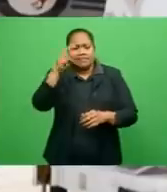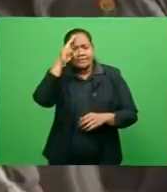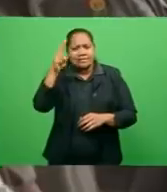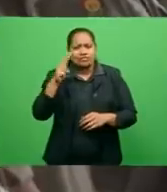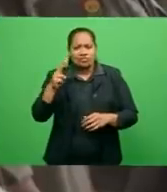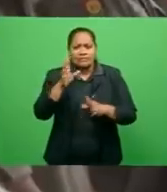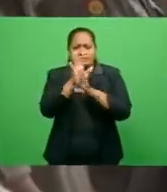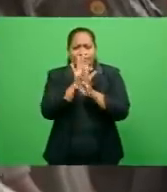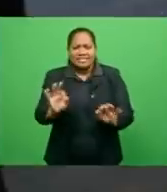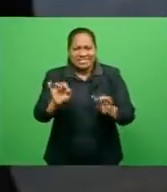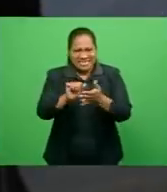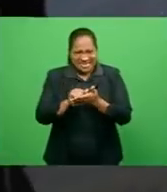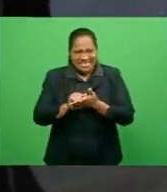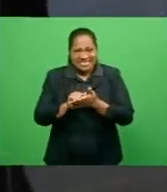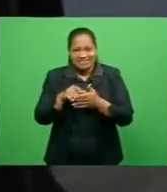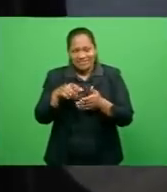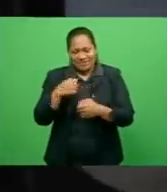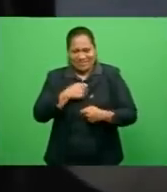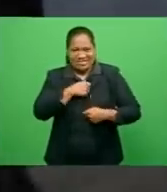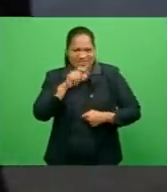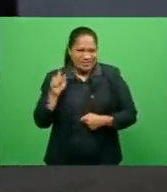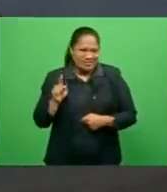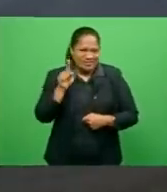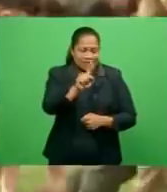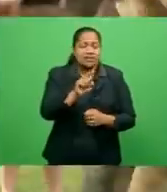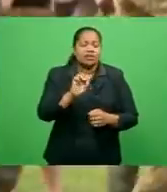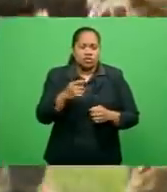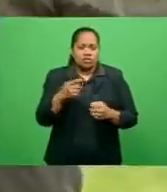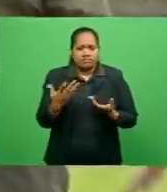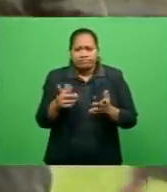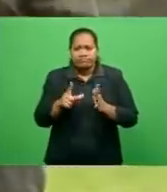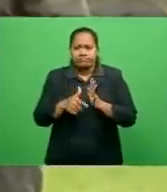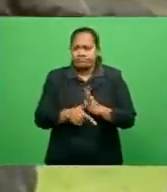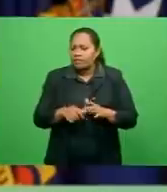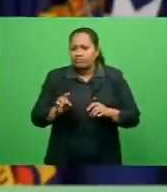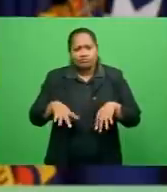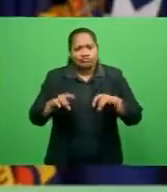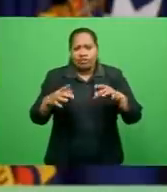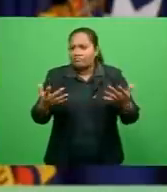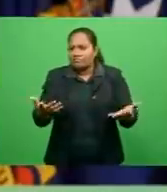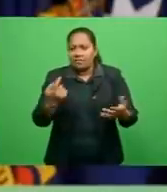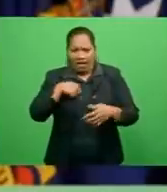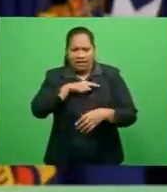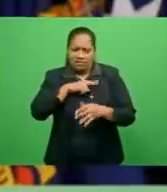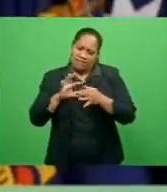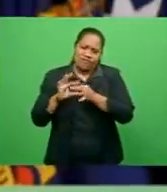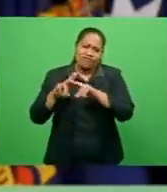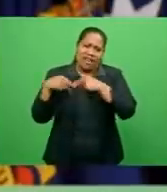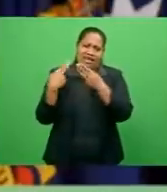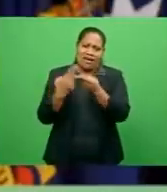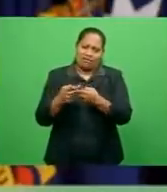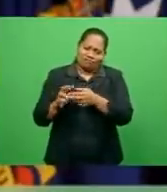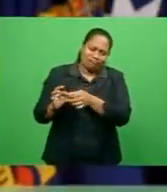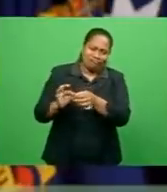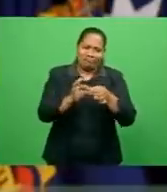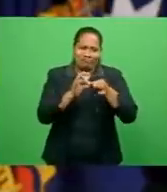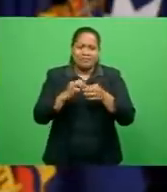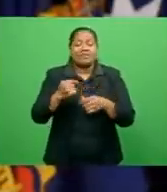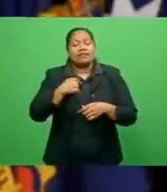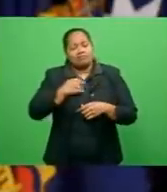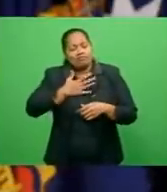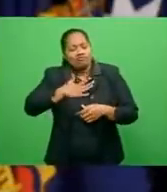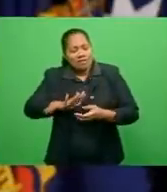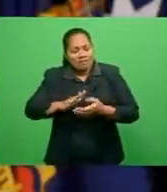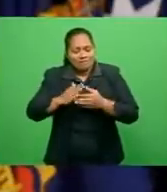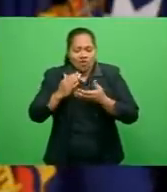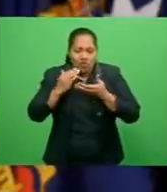that time, Fiji and Australia have become more than just neighbours. We are Vuvale. I'd like to convey my congratulations and my warmest